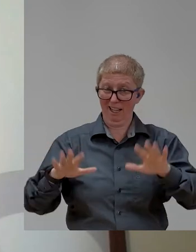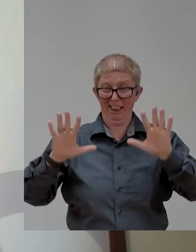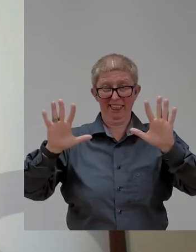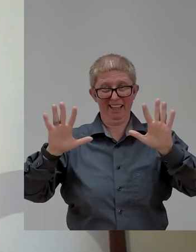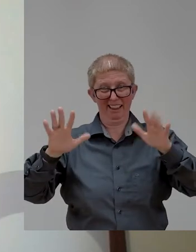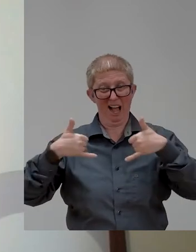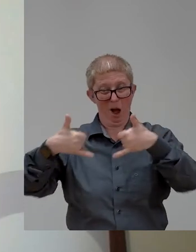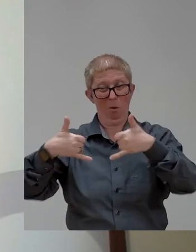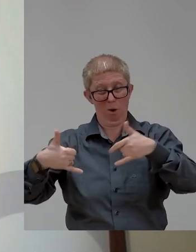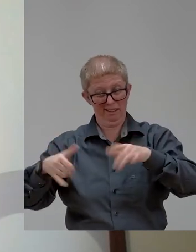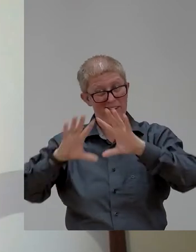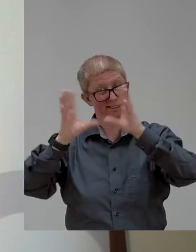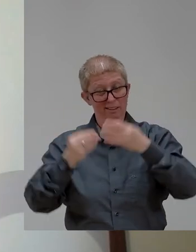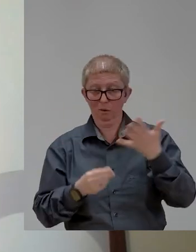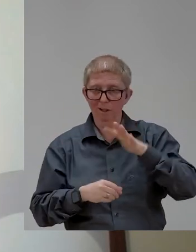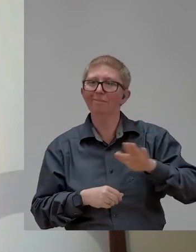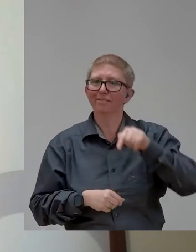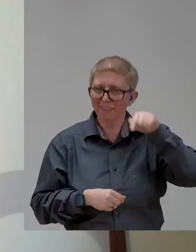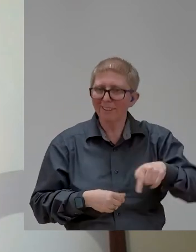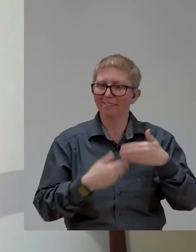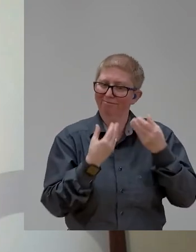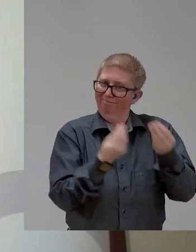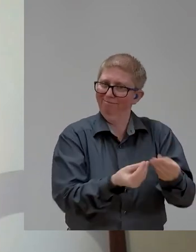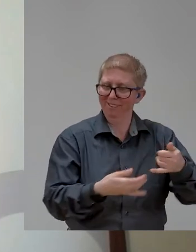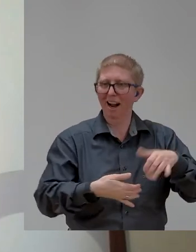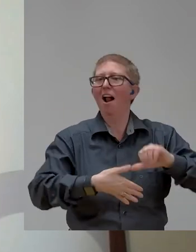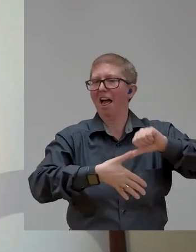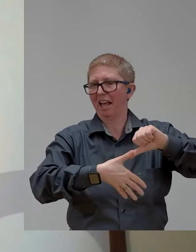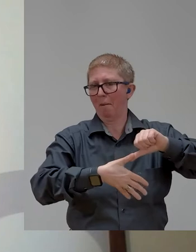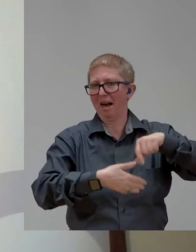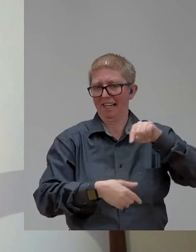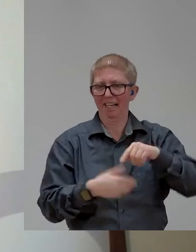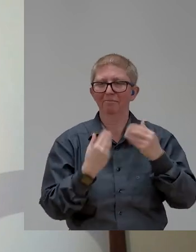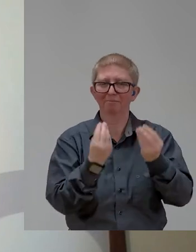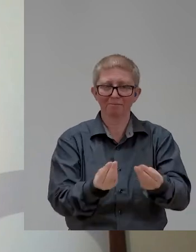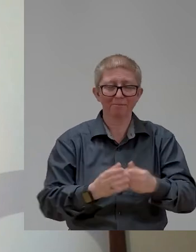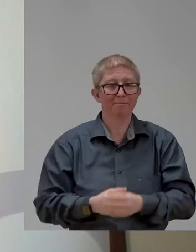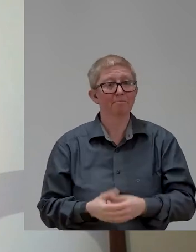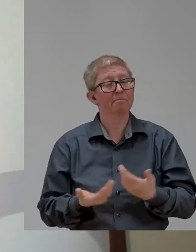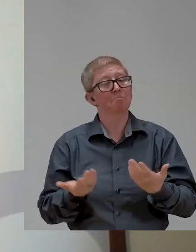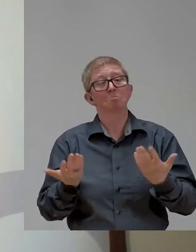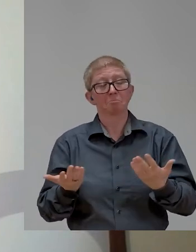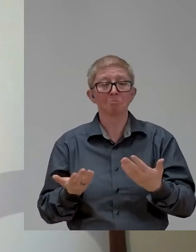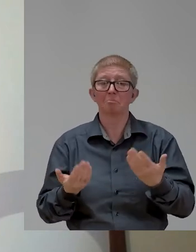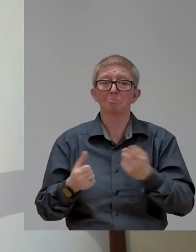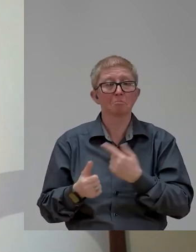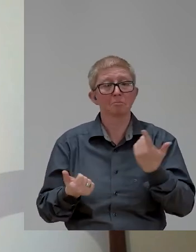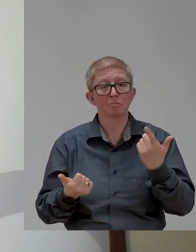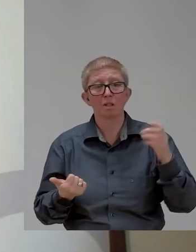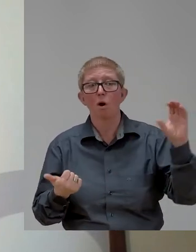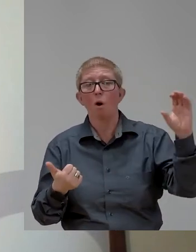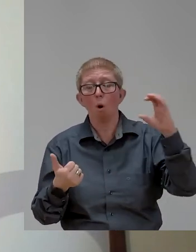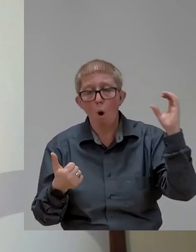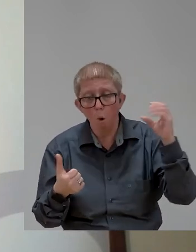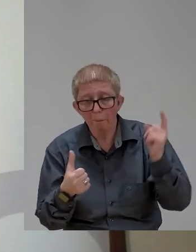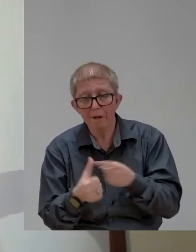hearts. For example, Pacto Productividad, an initiative led by Fundación Corona and the IDB Lab in Colombia, has been recognized